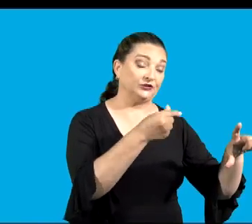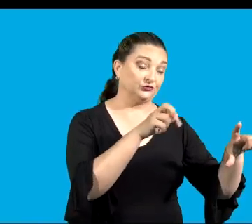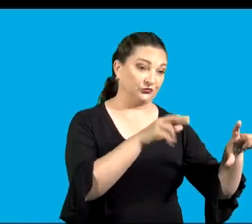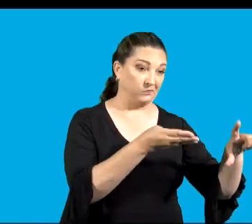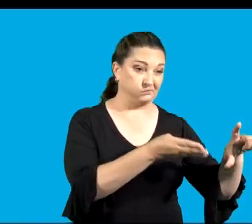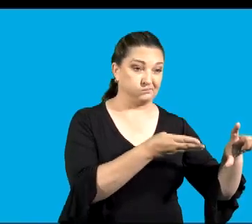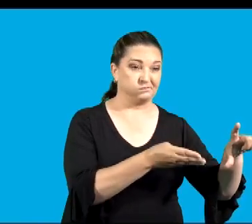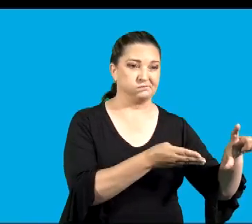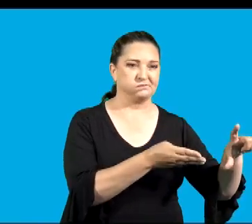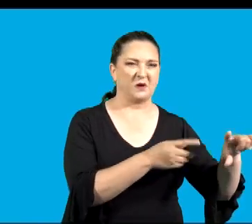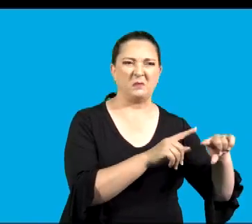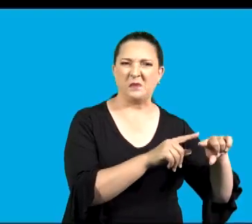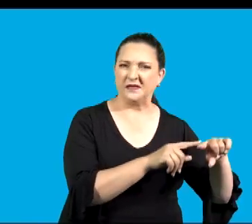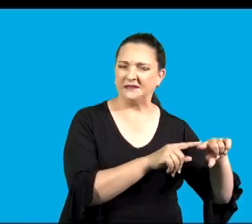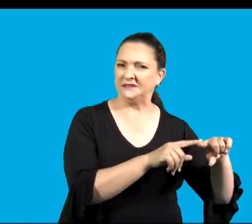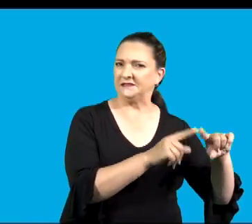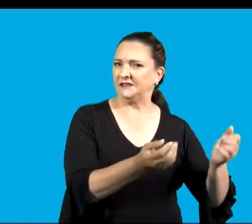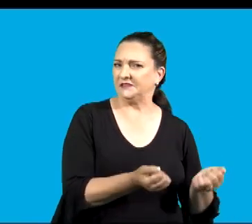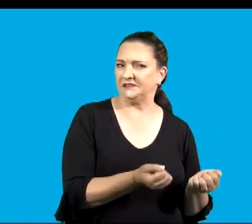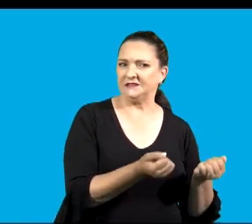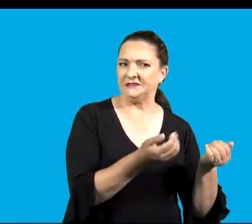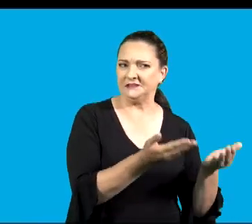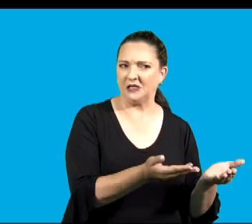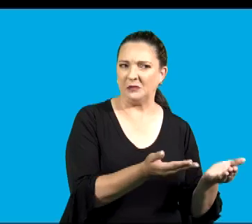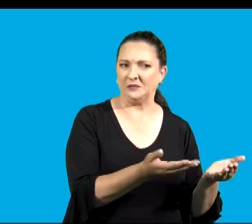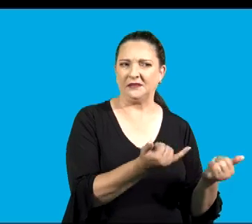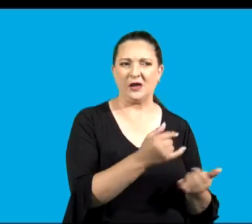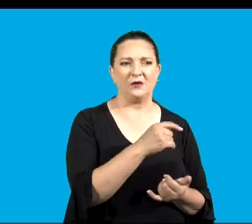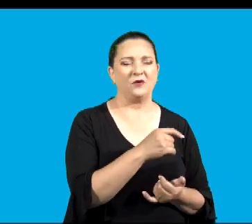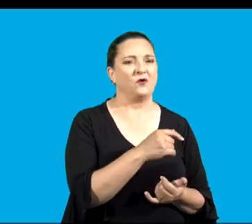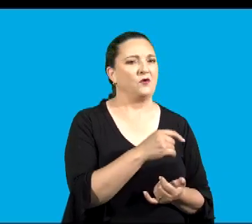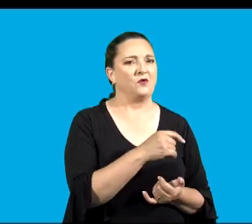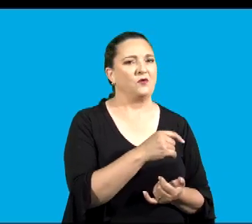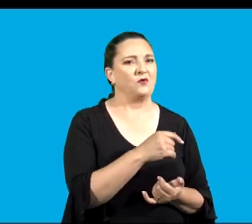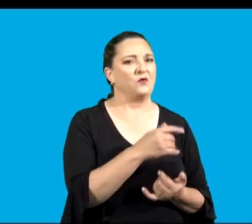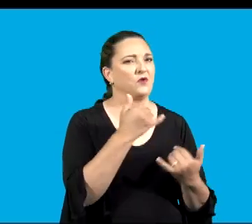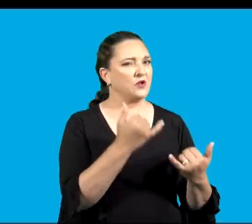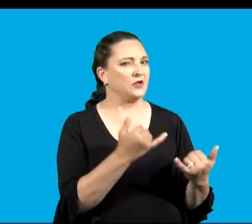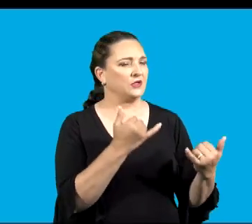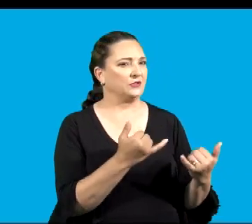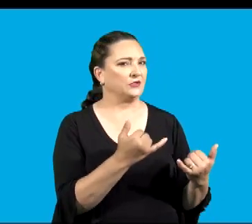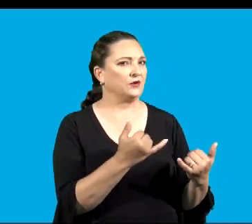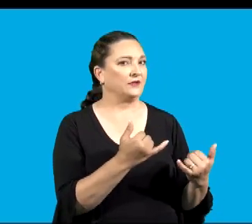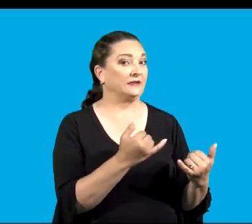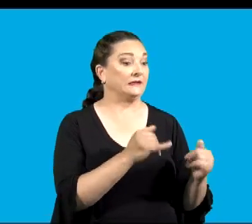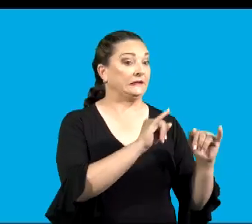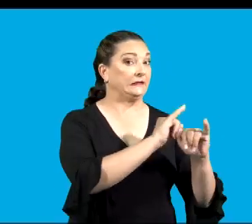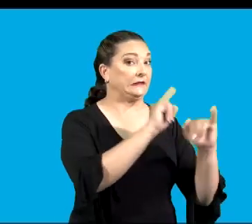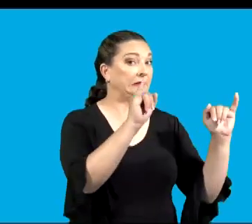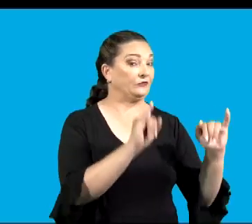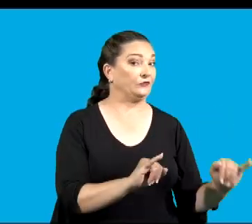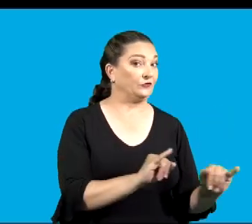goods purchased from a different supplier, West Suppliers. That means we entered